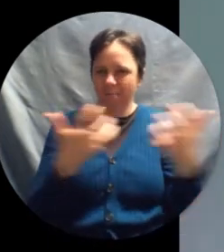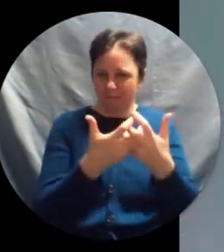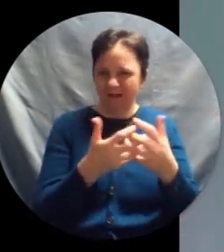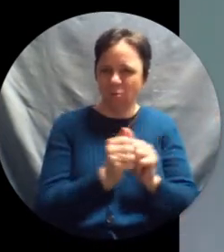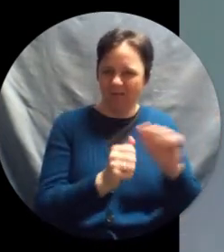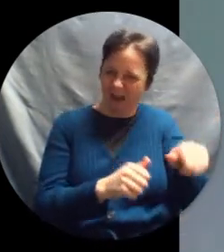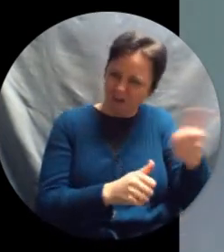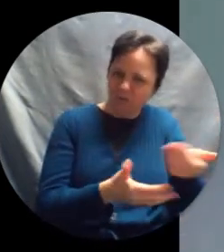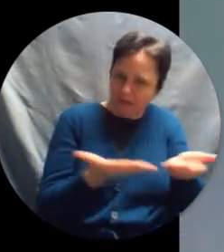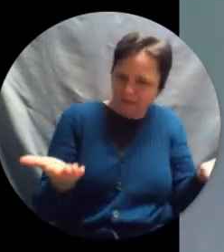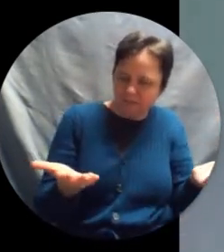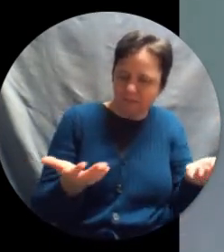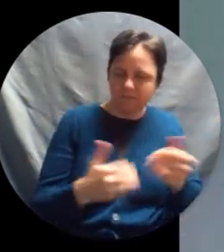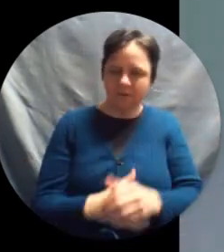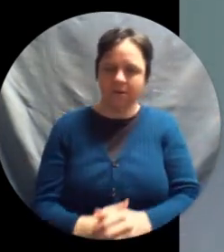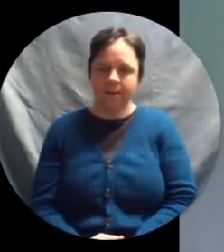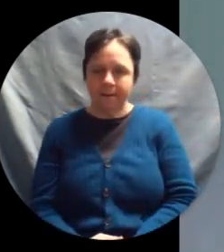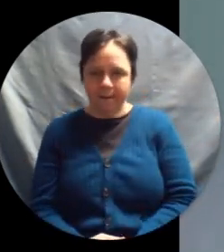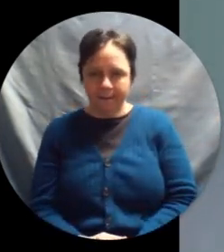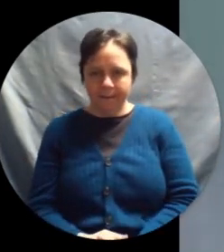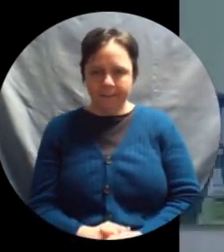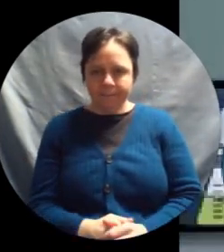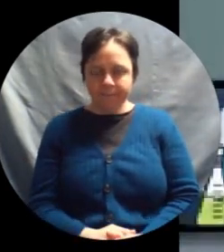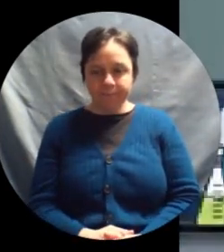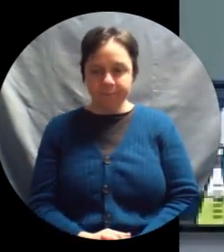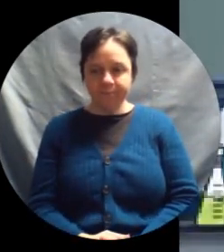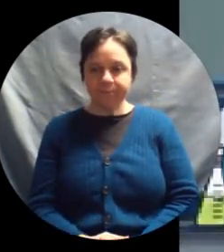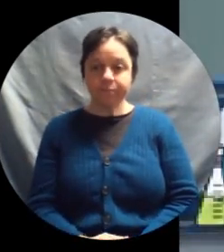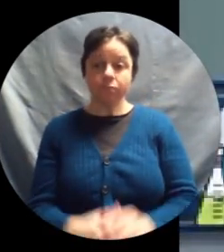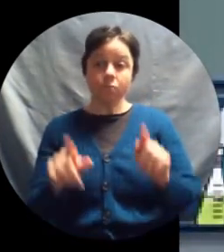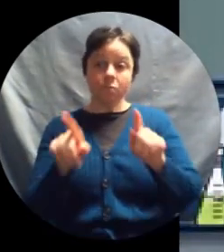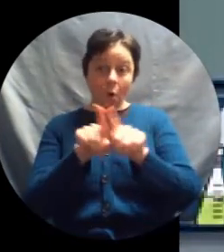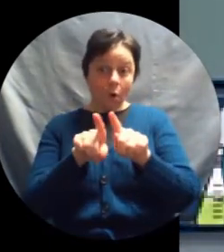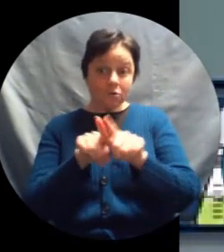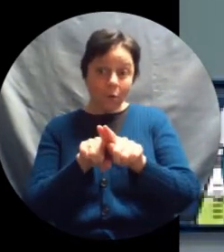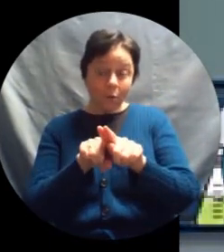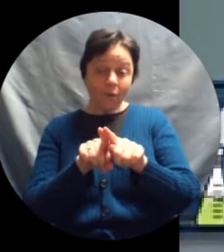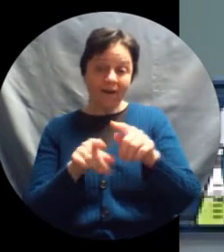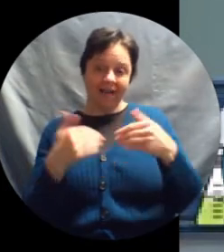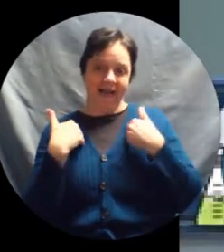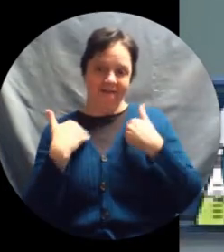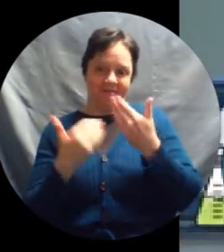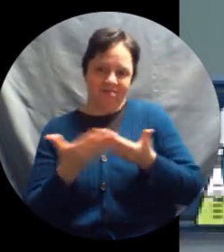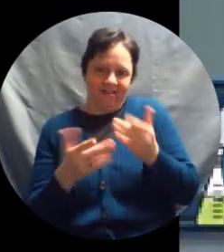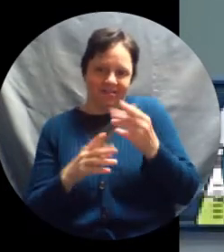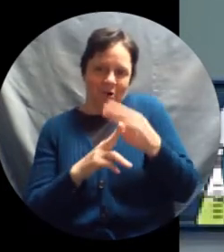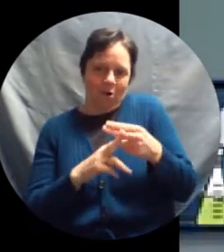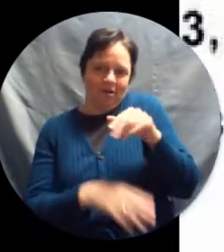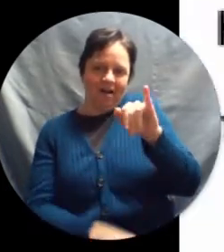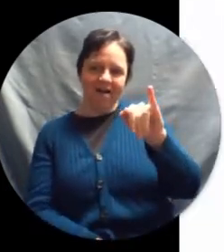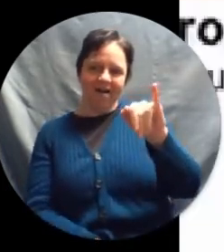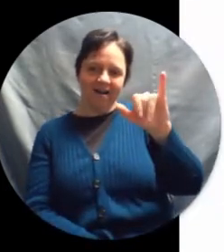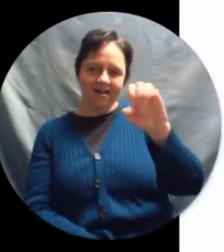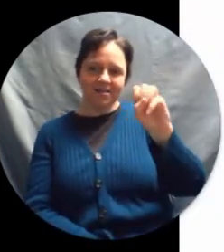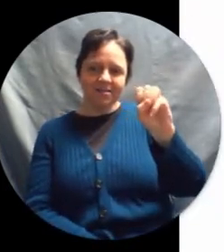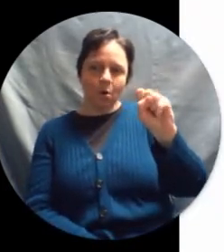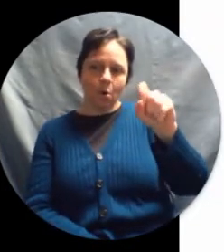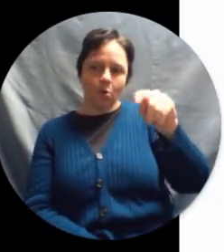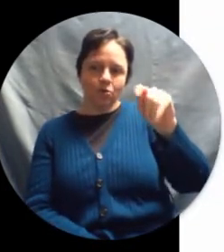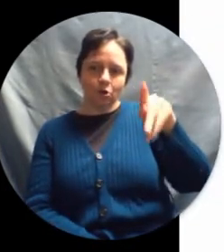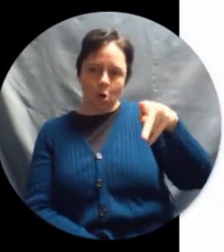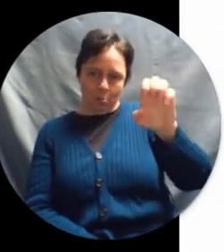outside of just our normal elements, we do have things called isotopes, and that is an atom of the same element